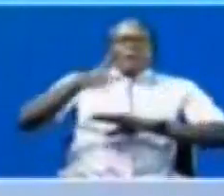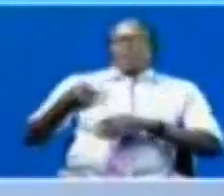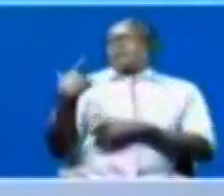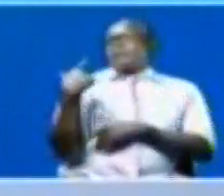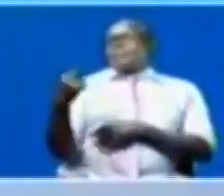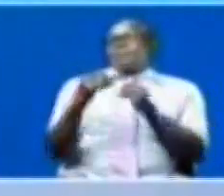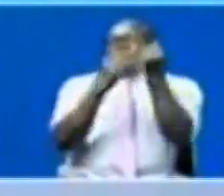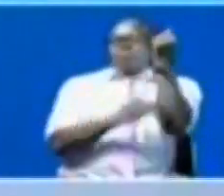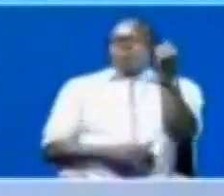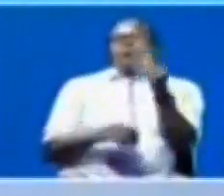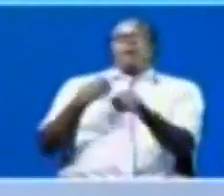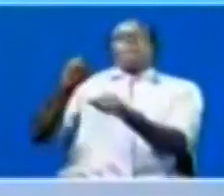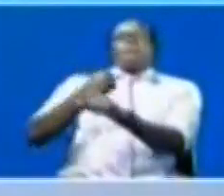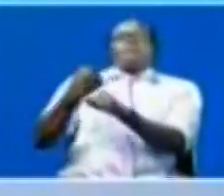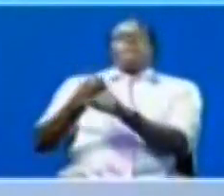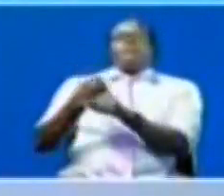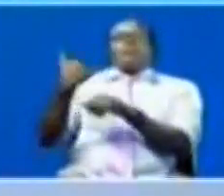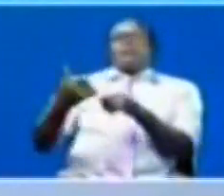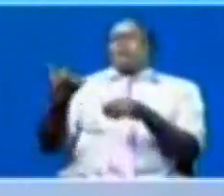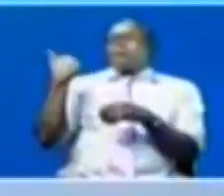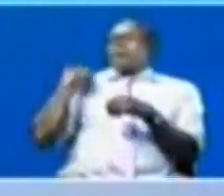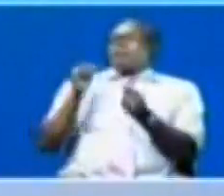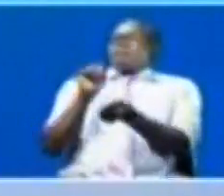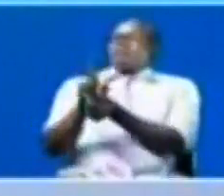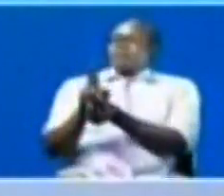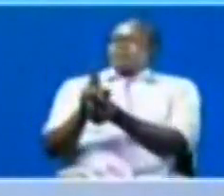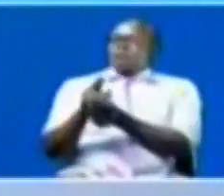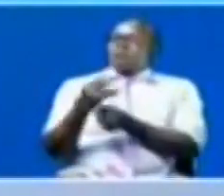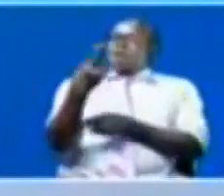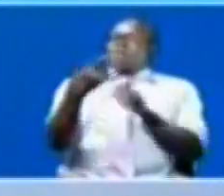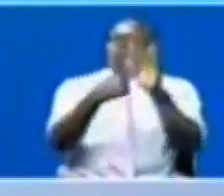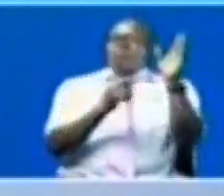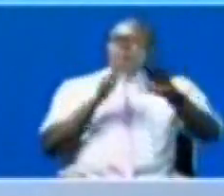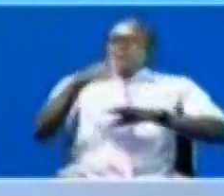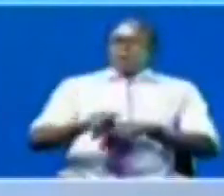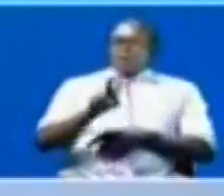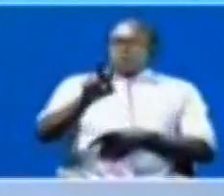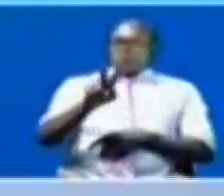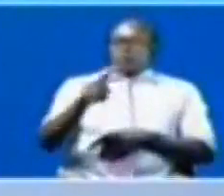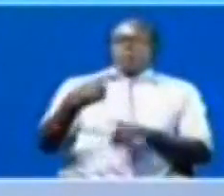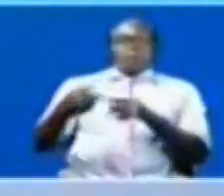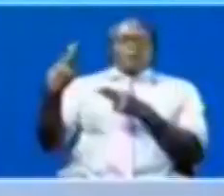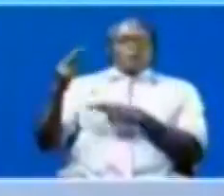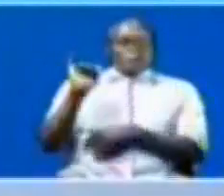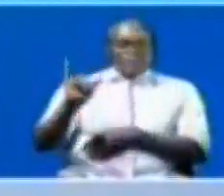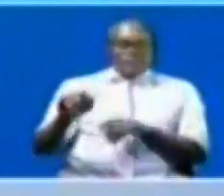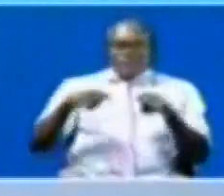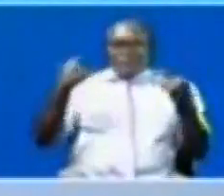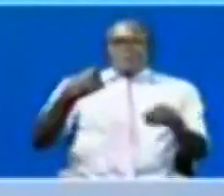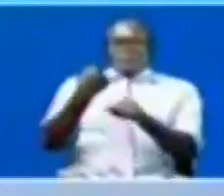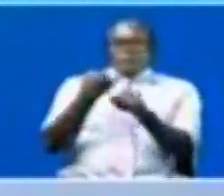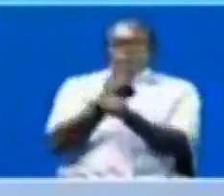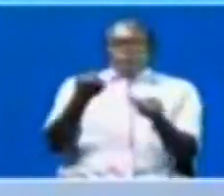recent poor run. Kenya is currently placed 14th on the log with 4 points after two legs, but Simuyu is optimistic that the team will